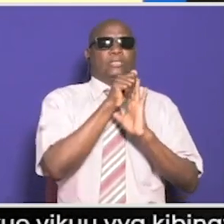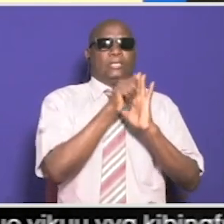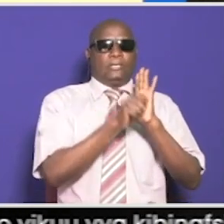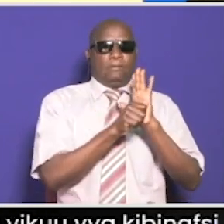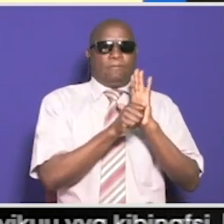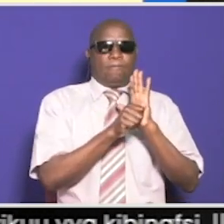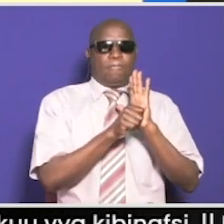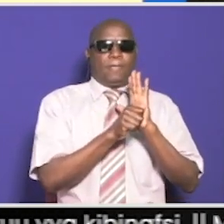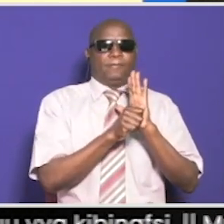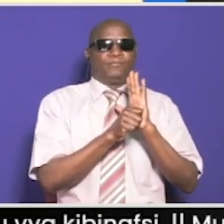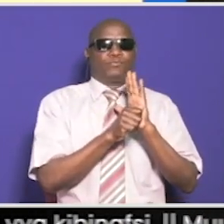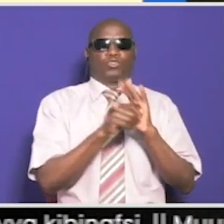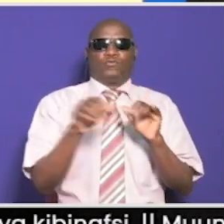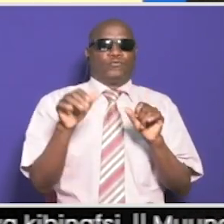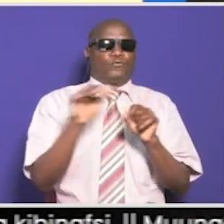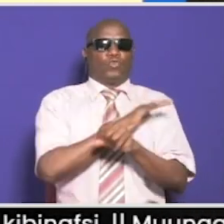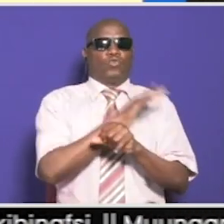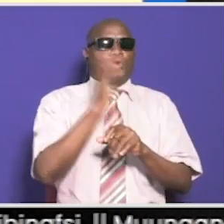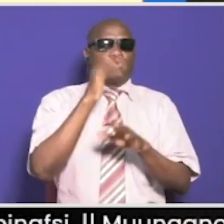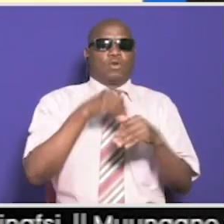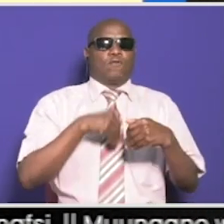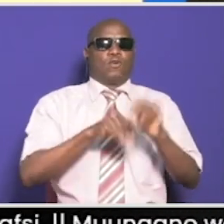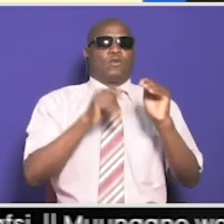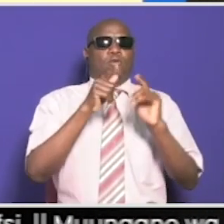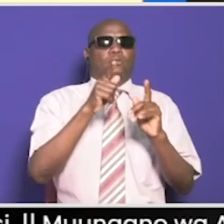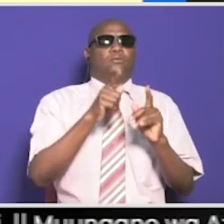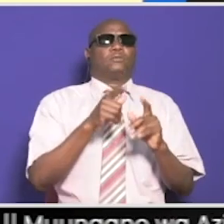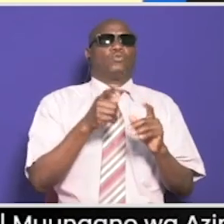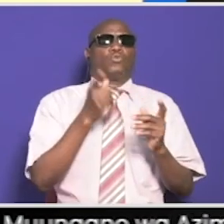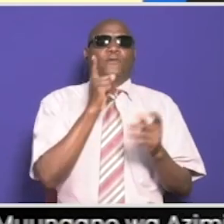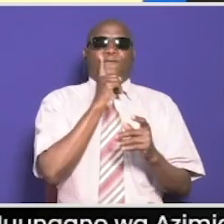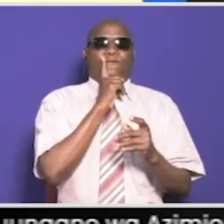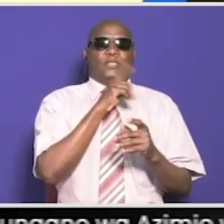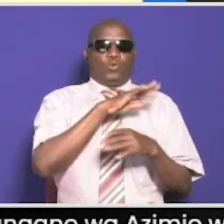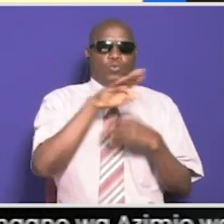full hog. We are going to pursue this to a logical conclusion, ladies and gentlemen.